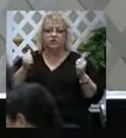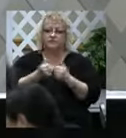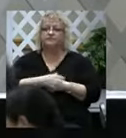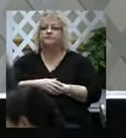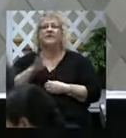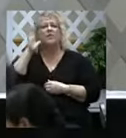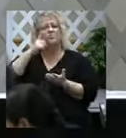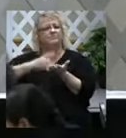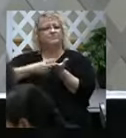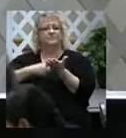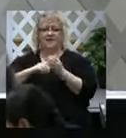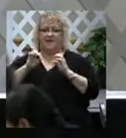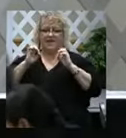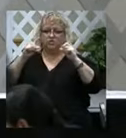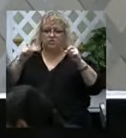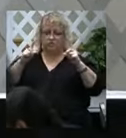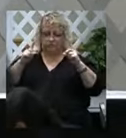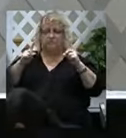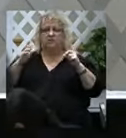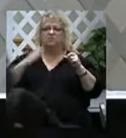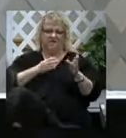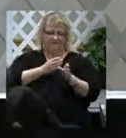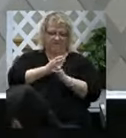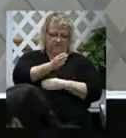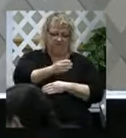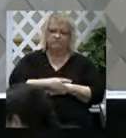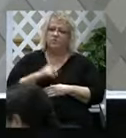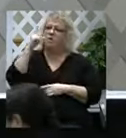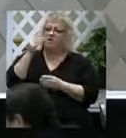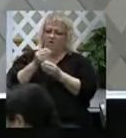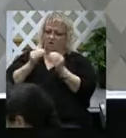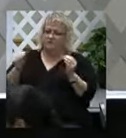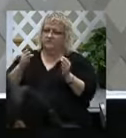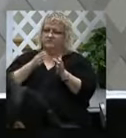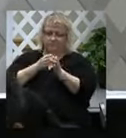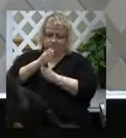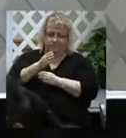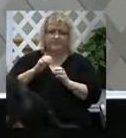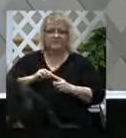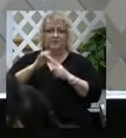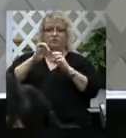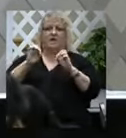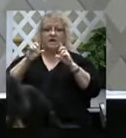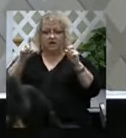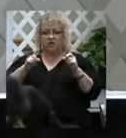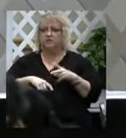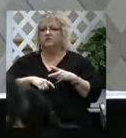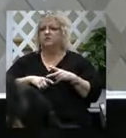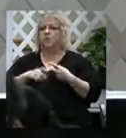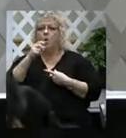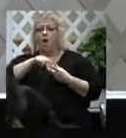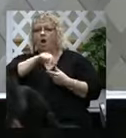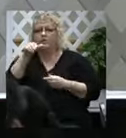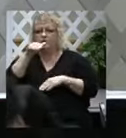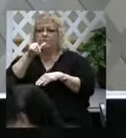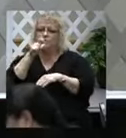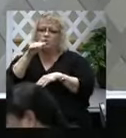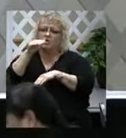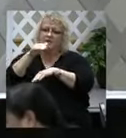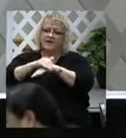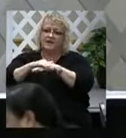about the education field because that's where I come from. There is an office that's special education. There's an office for English language learners. There's a